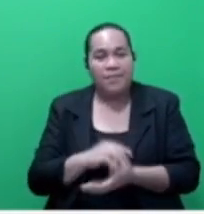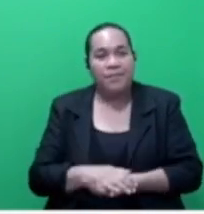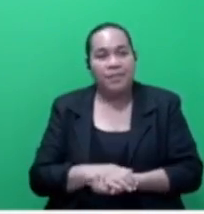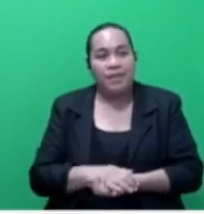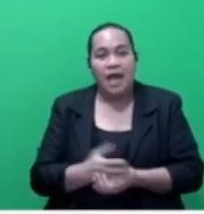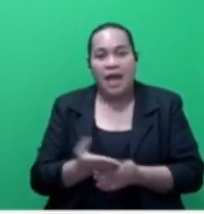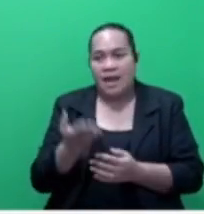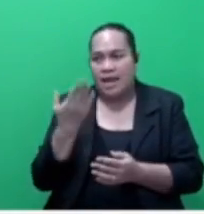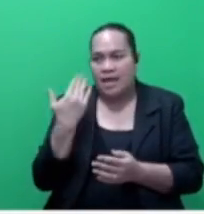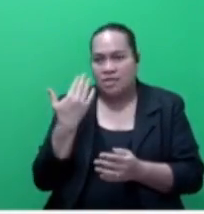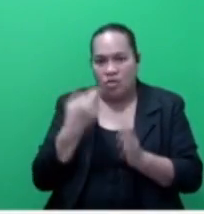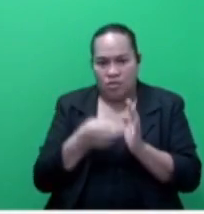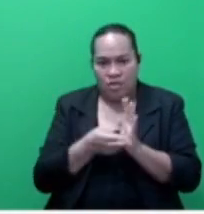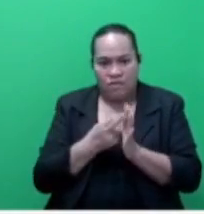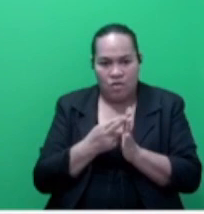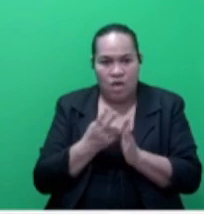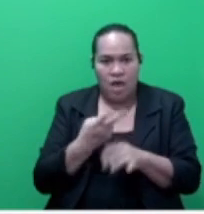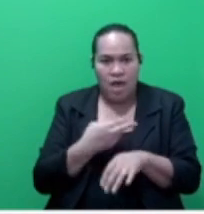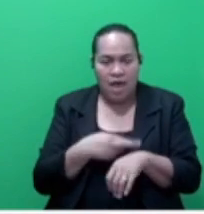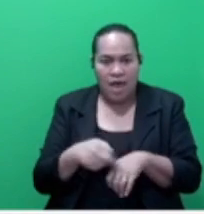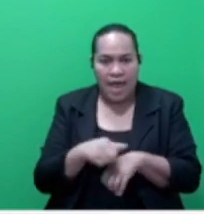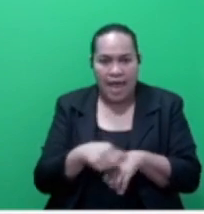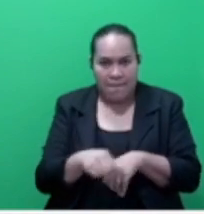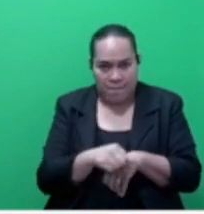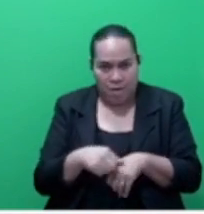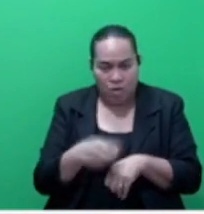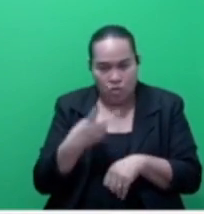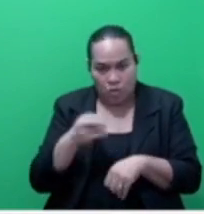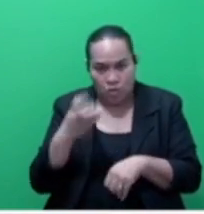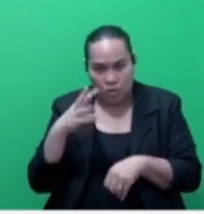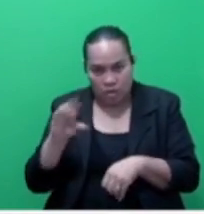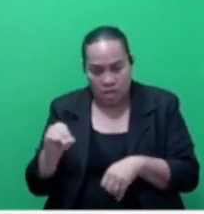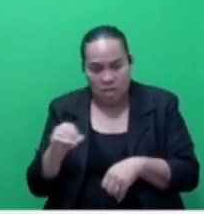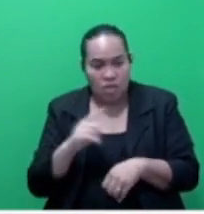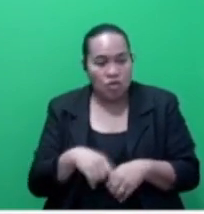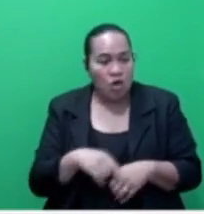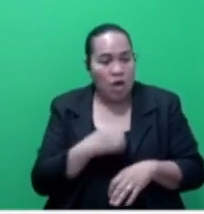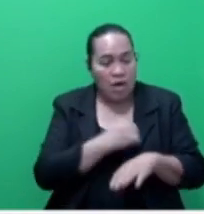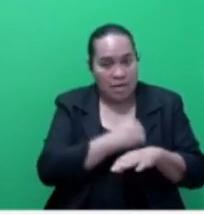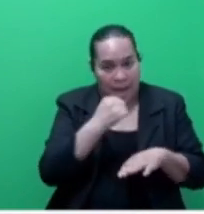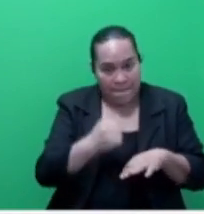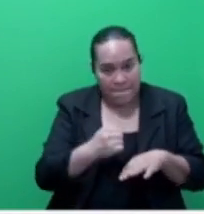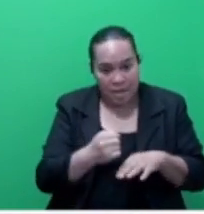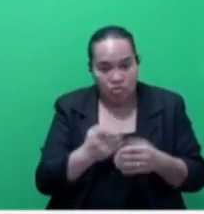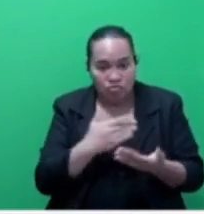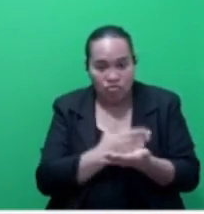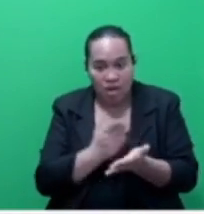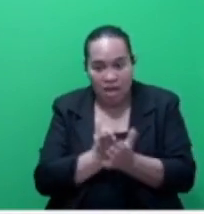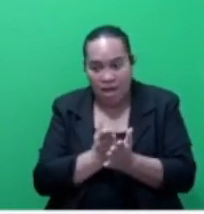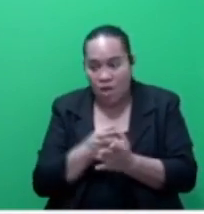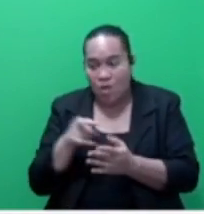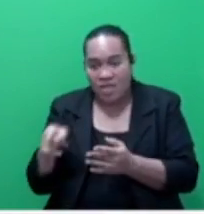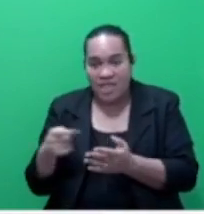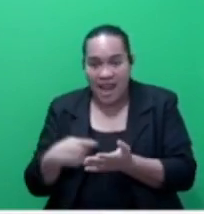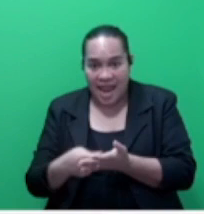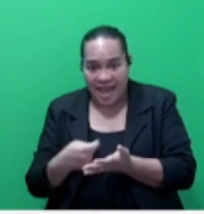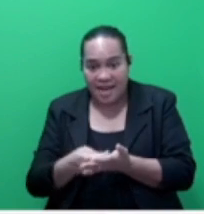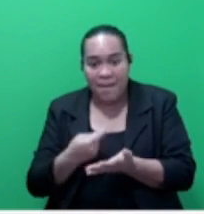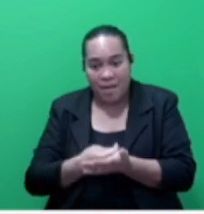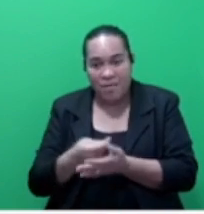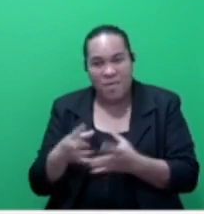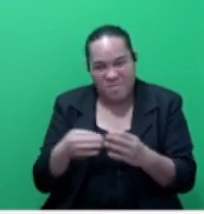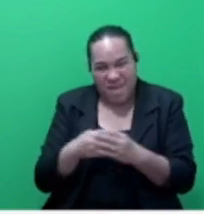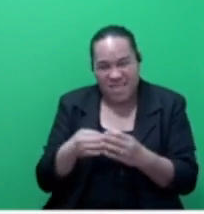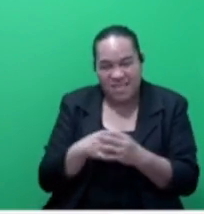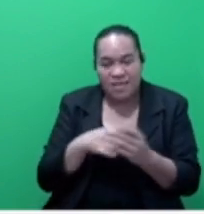in April of in 2020, sir, the risk-sharing arrangement between government and the lenders was enhanced, allowing government to increase